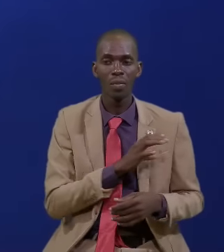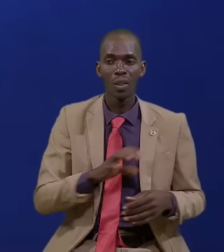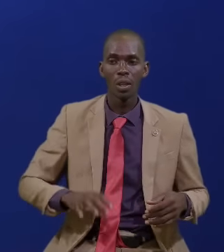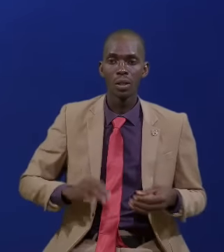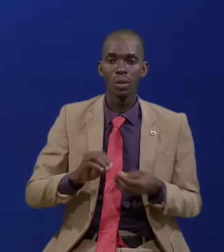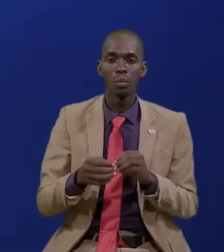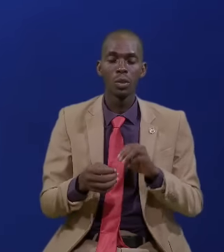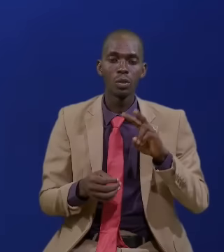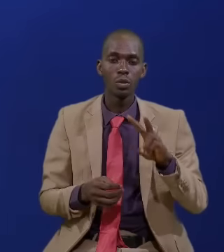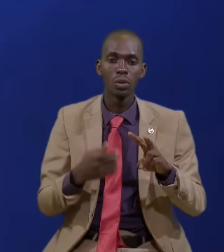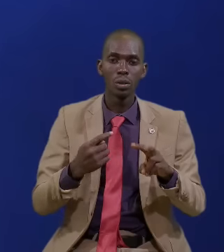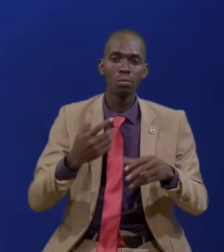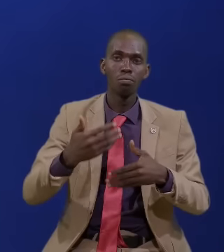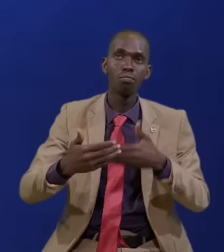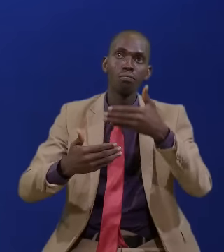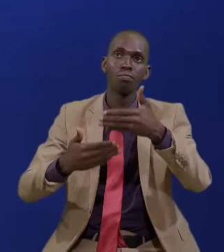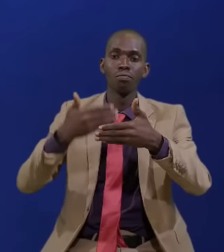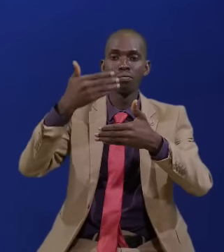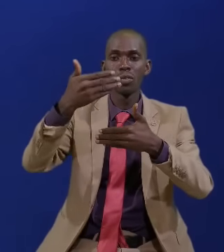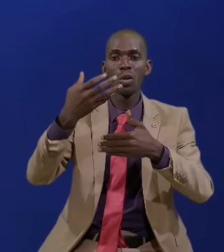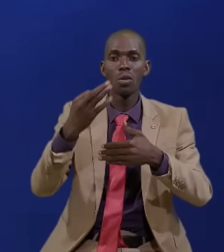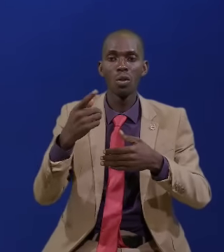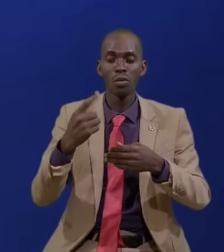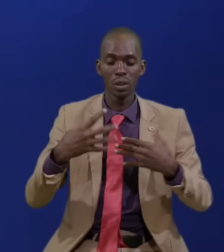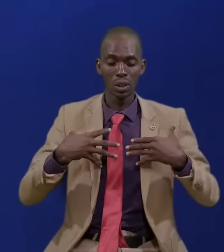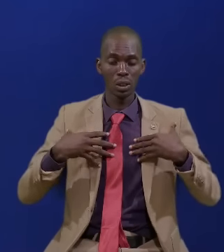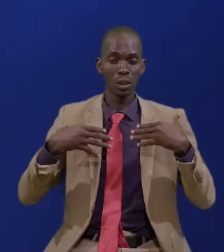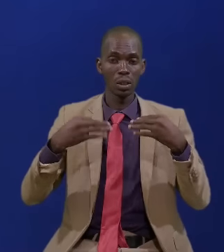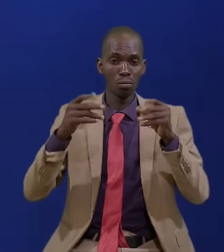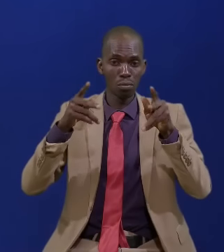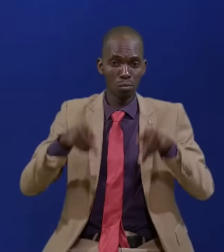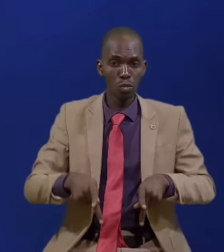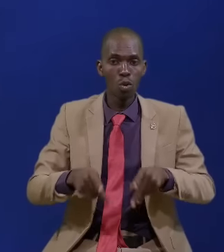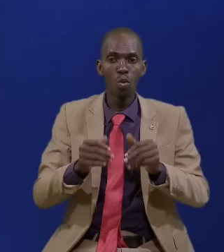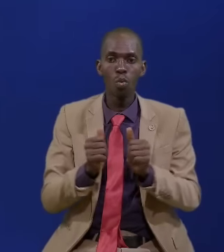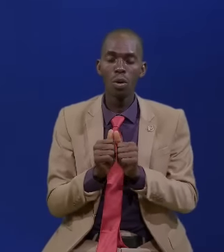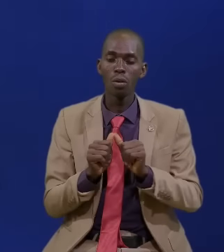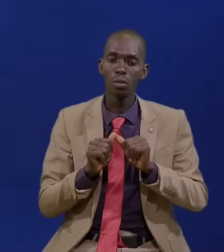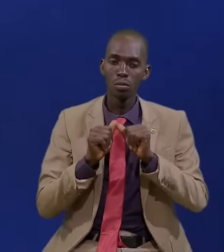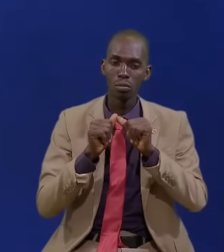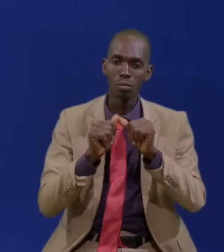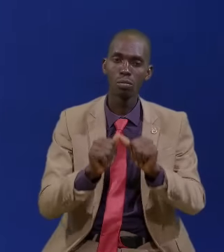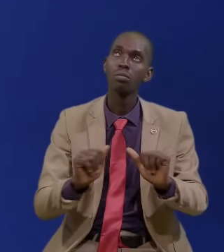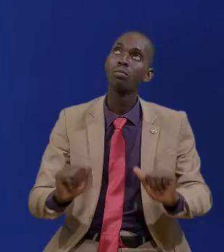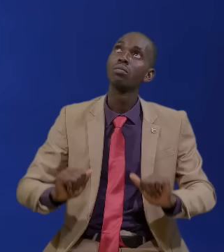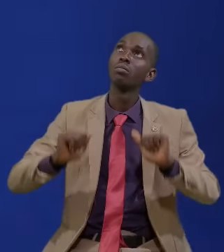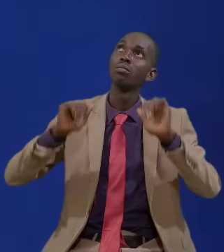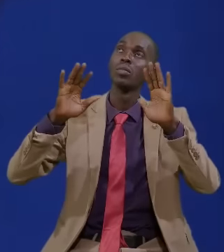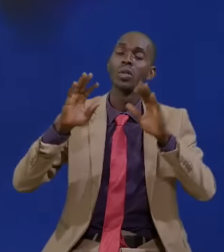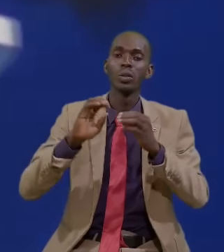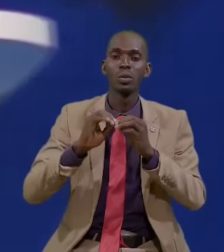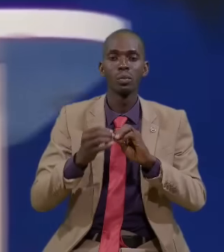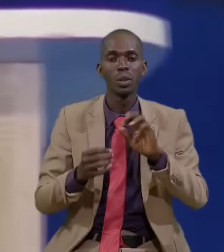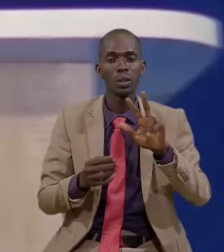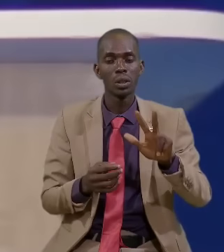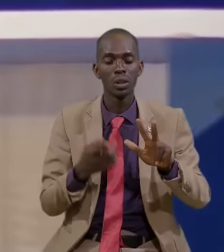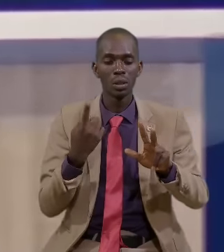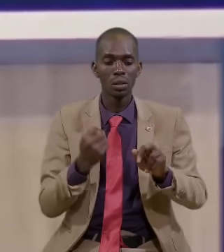the healed with constant consecration. And number three is the preservation